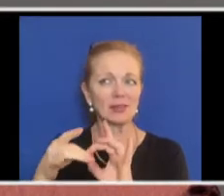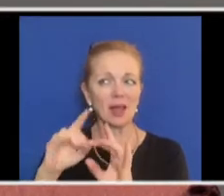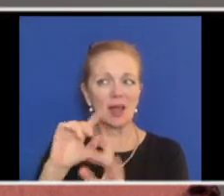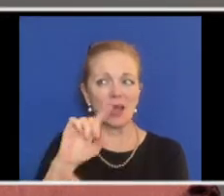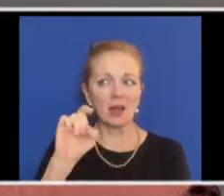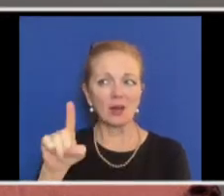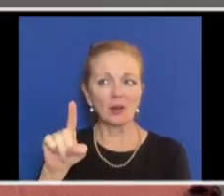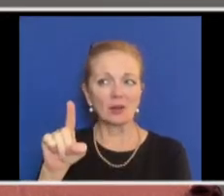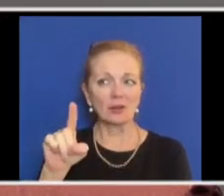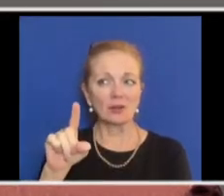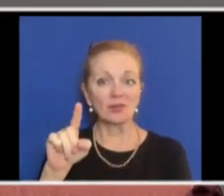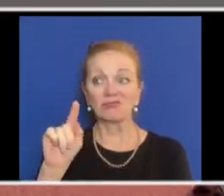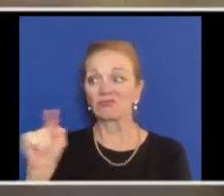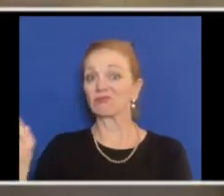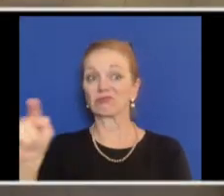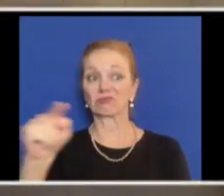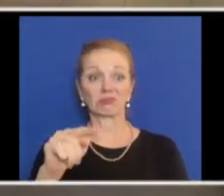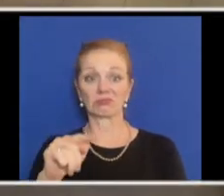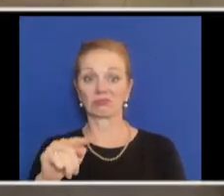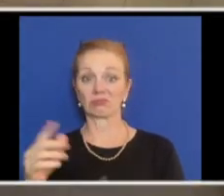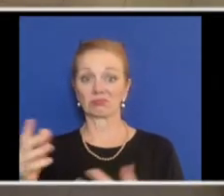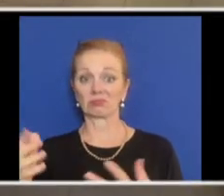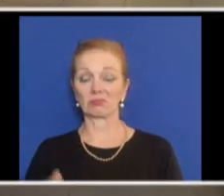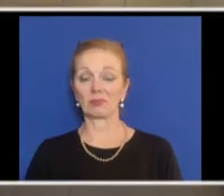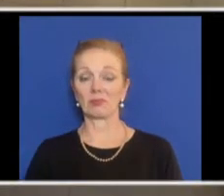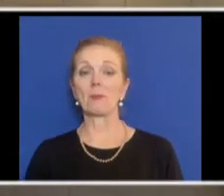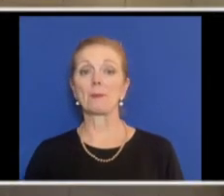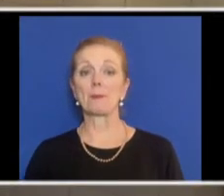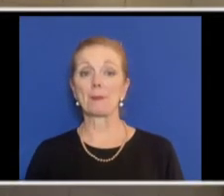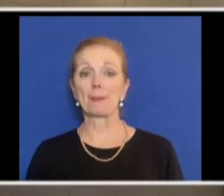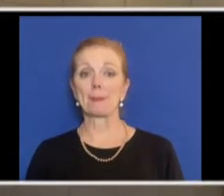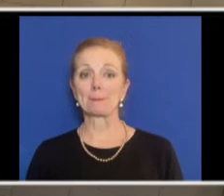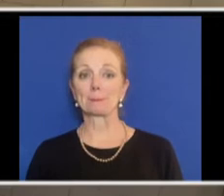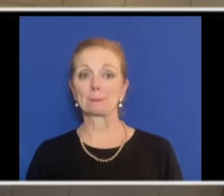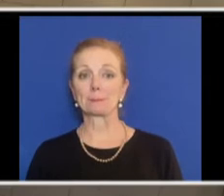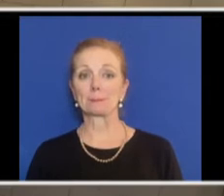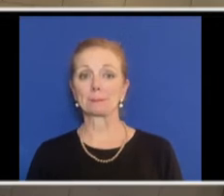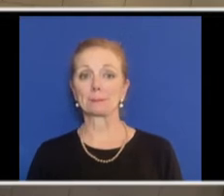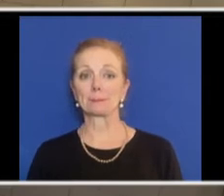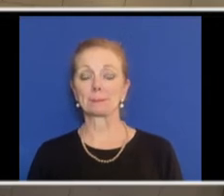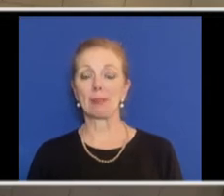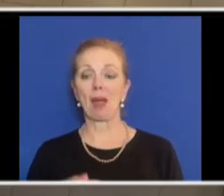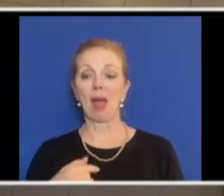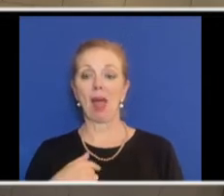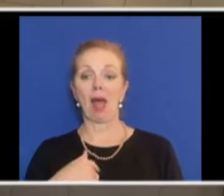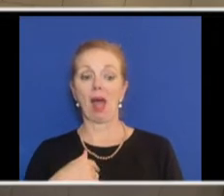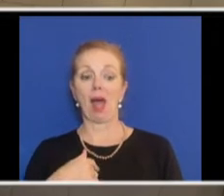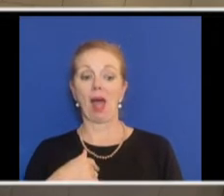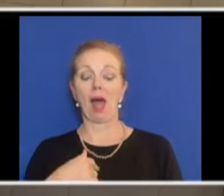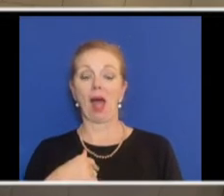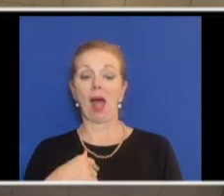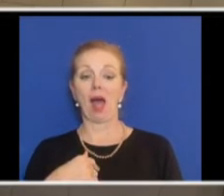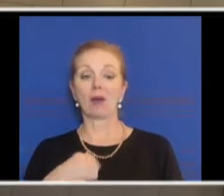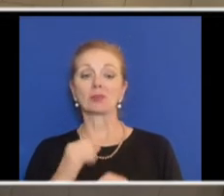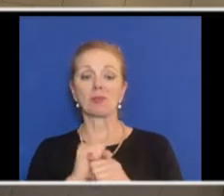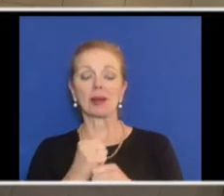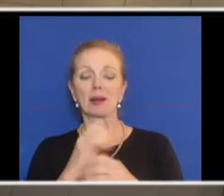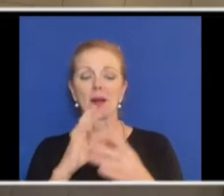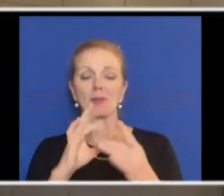all our colleagues yeah I I was actually going to make a comment on that specifically